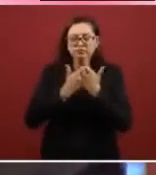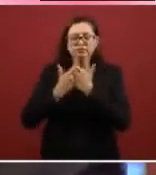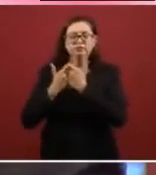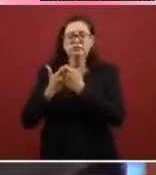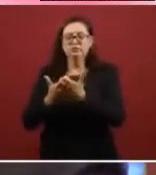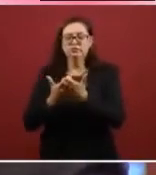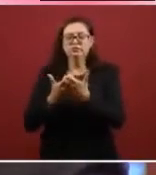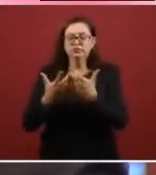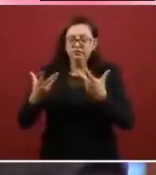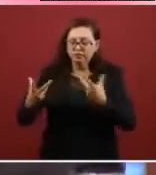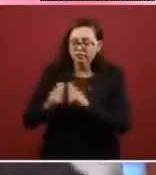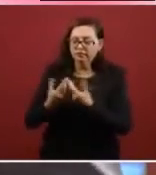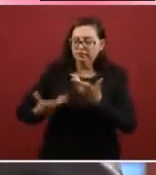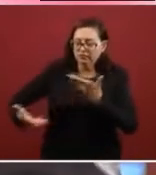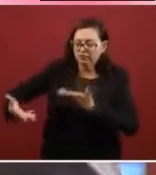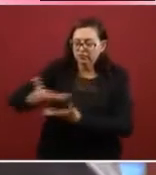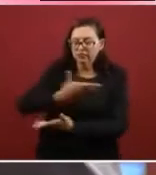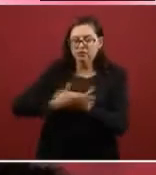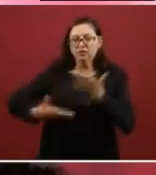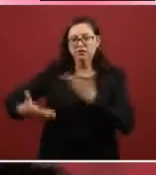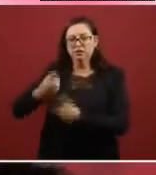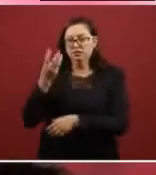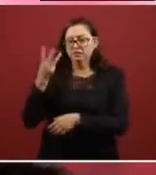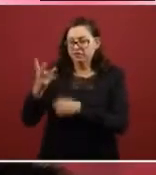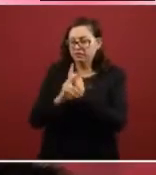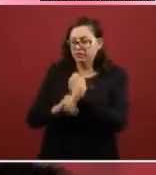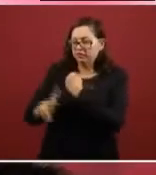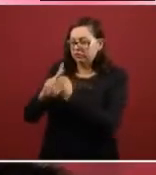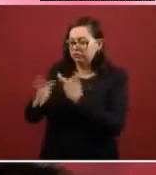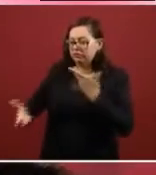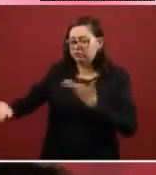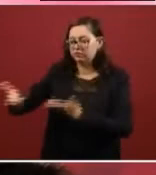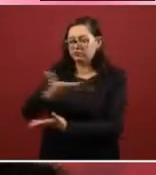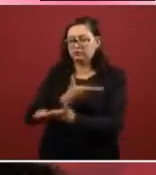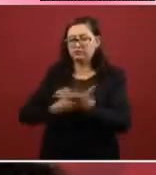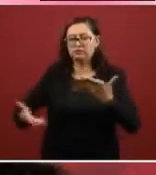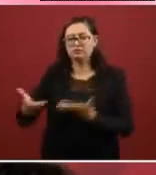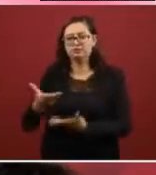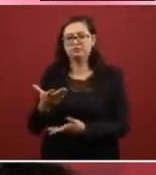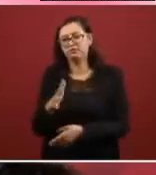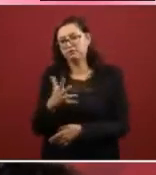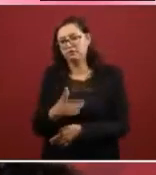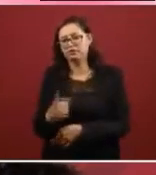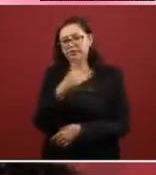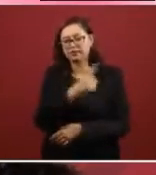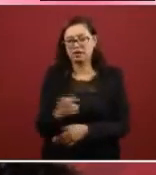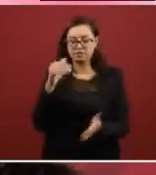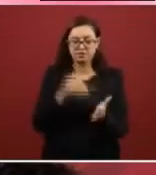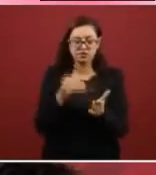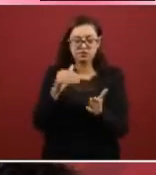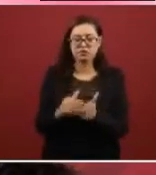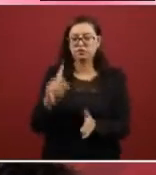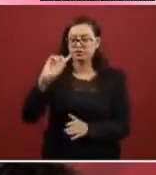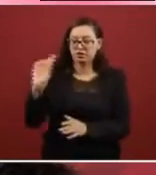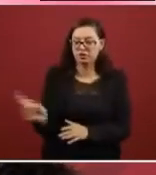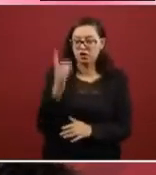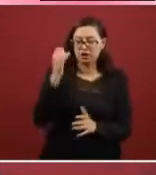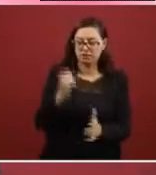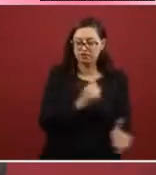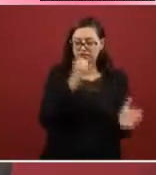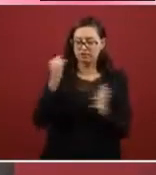señalo. Program with the three countries that van a ser más de o el equivalente a un poco más de 100 millones de dólares. De